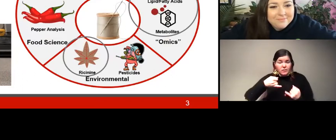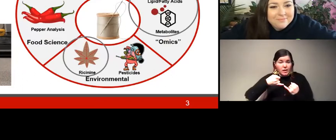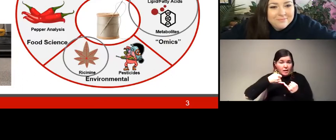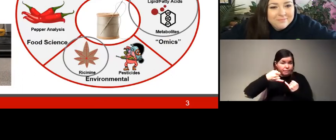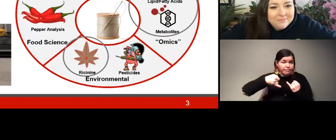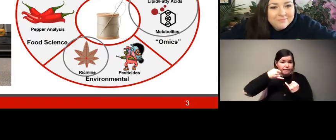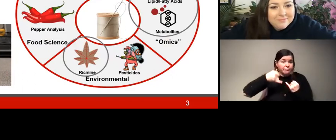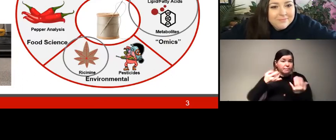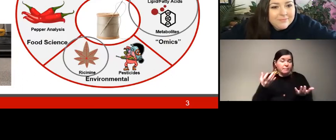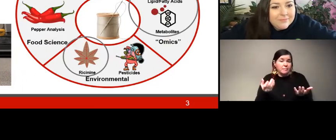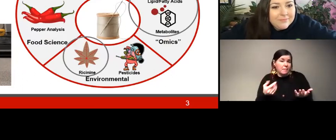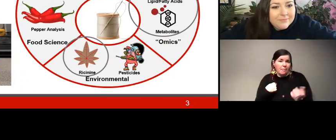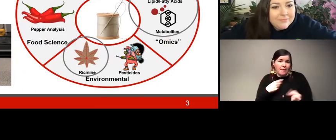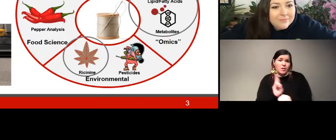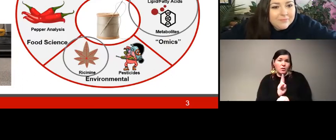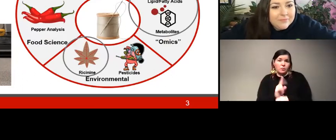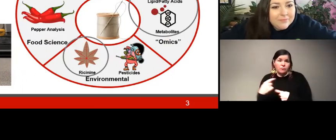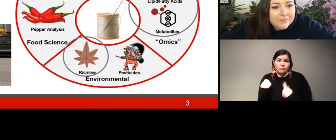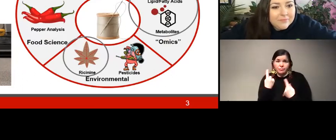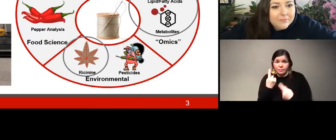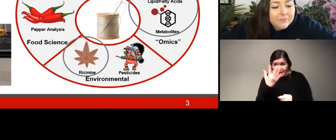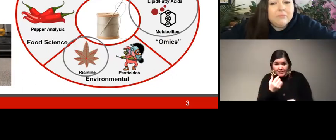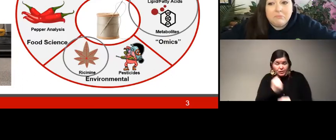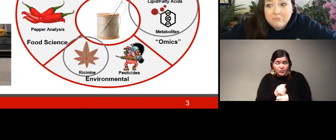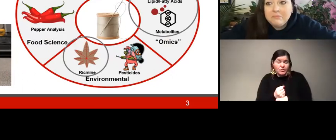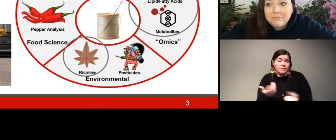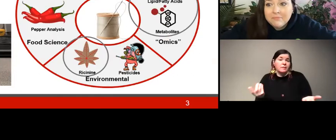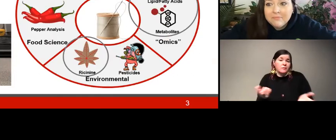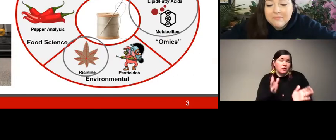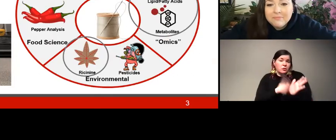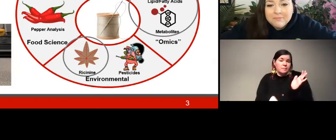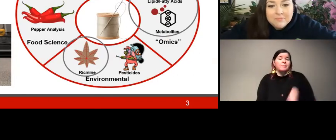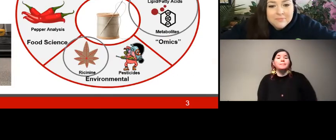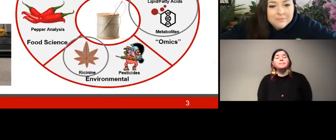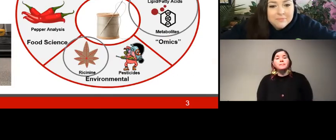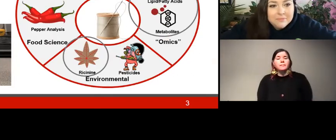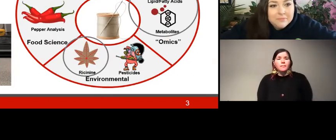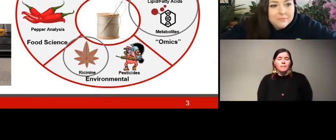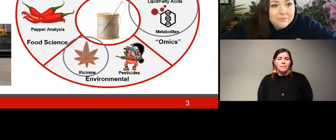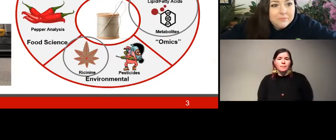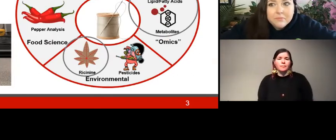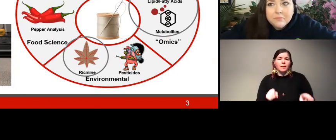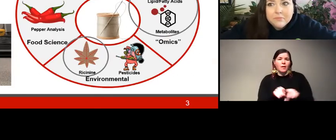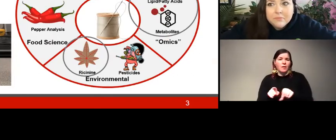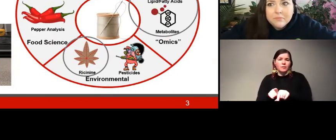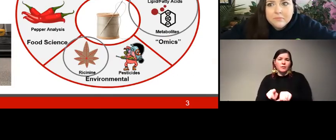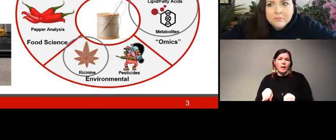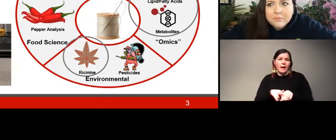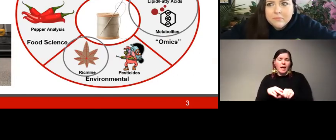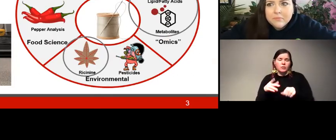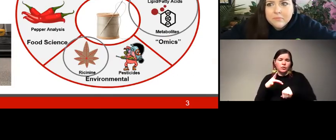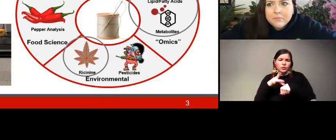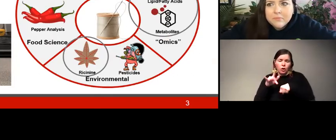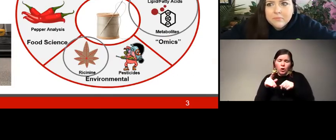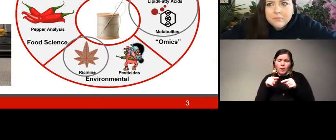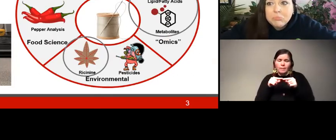thread that I've used for the last 5 years. It also has a natural sharp tip because it's